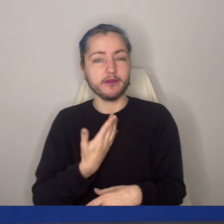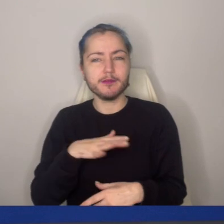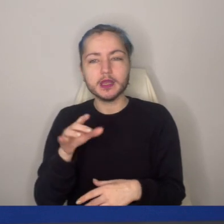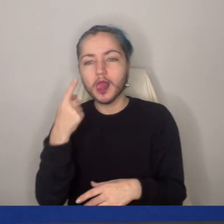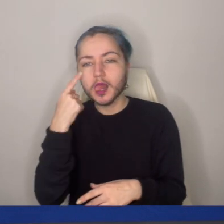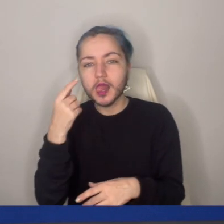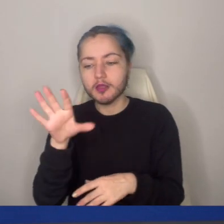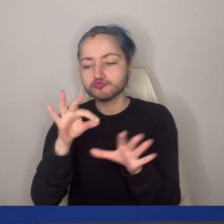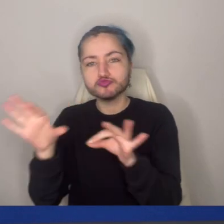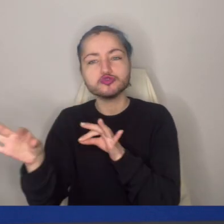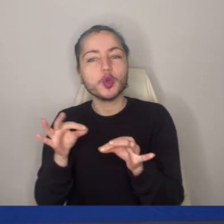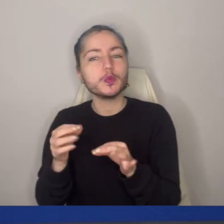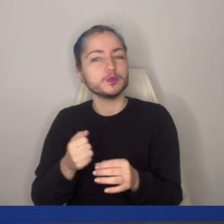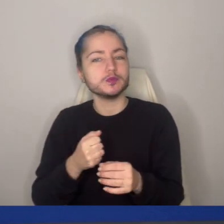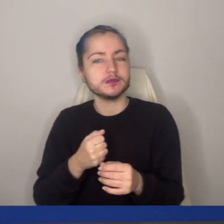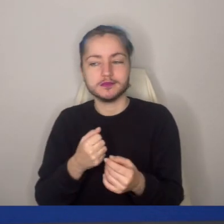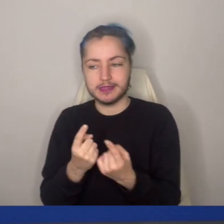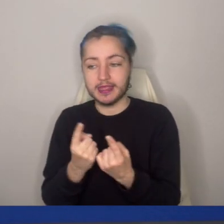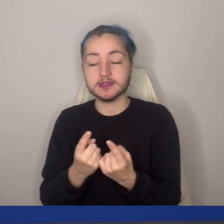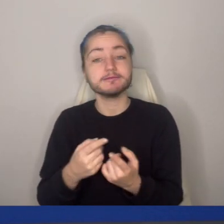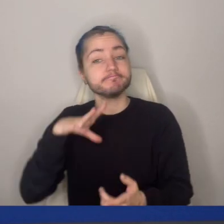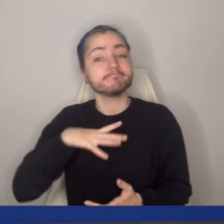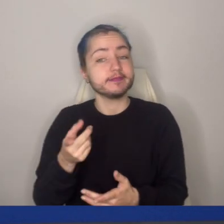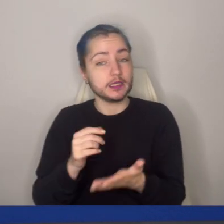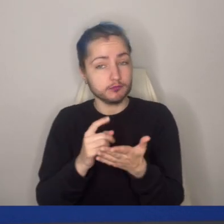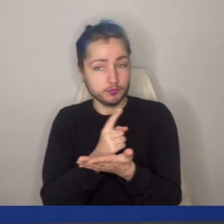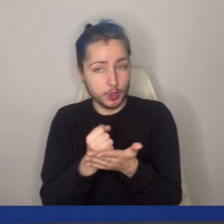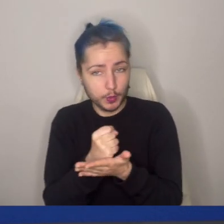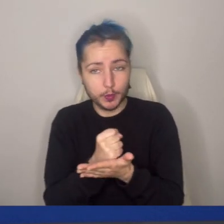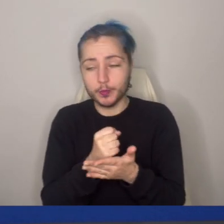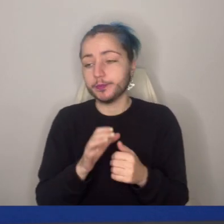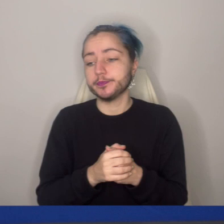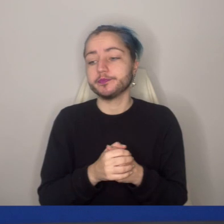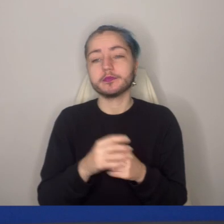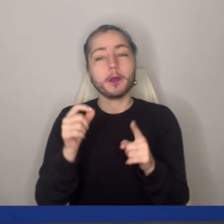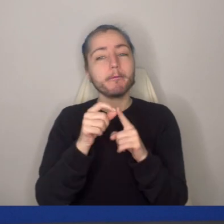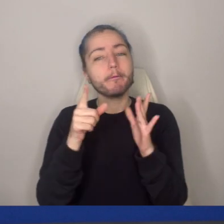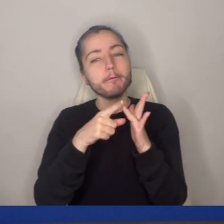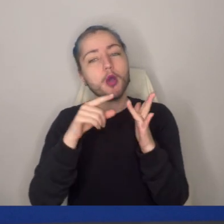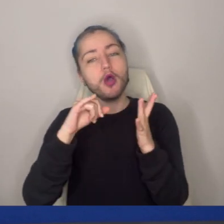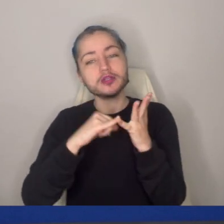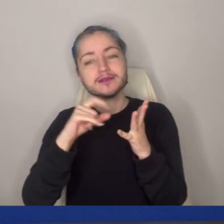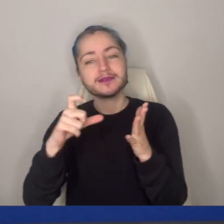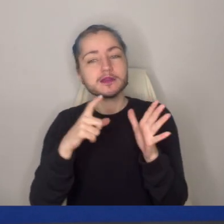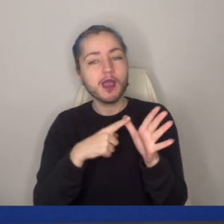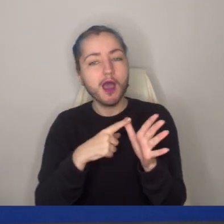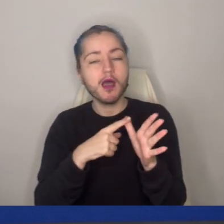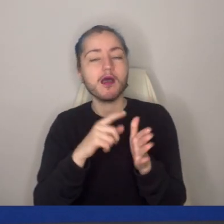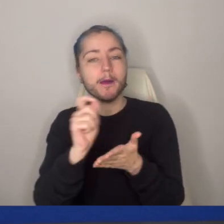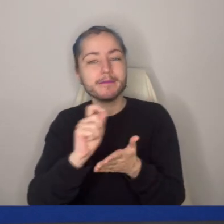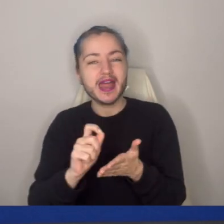from this magazine. You need some glue. You need Posca pen. It is advised but